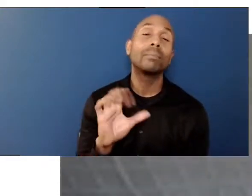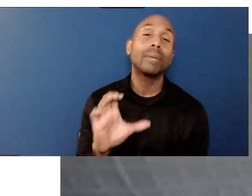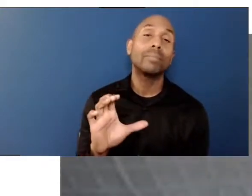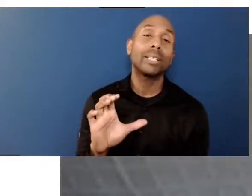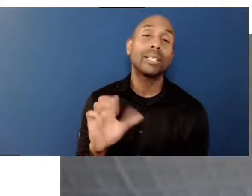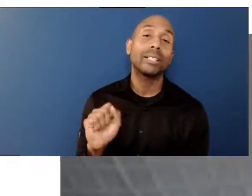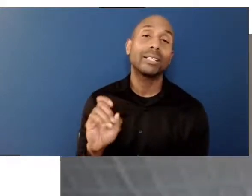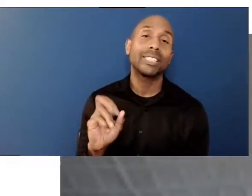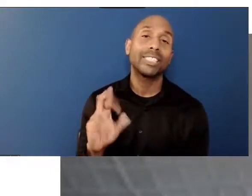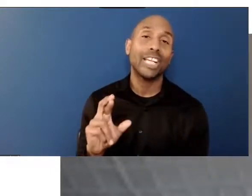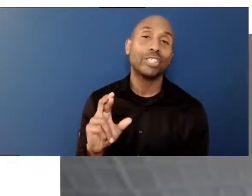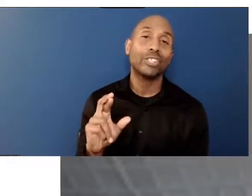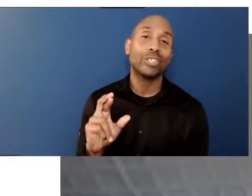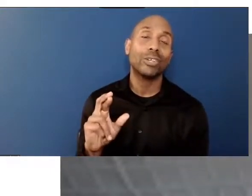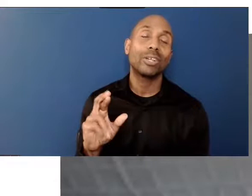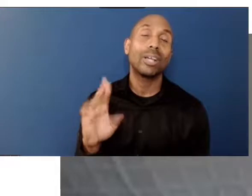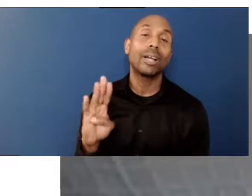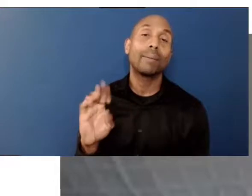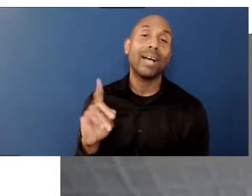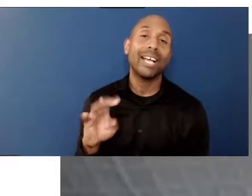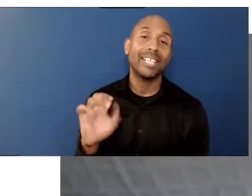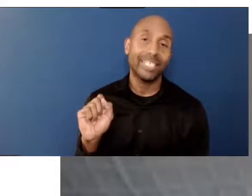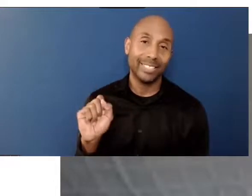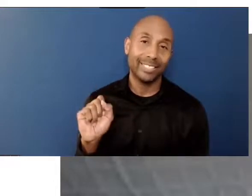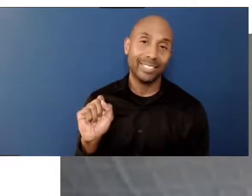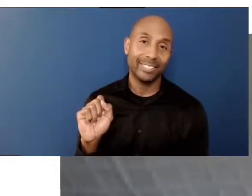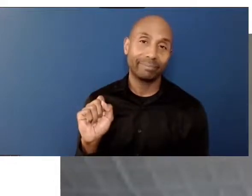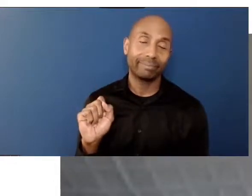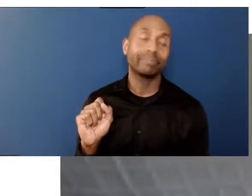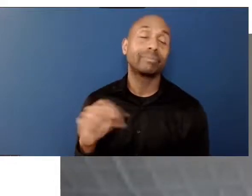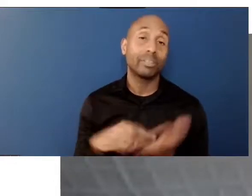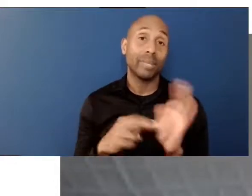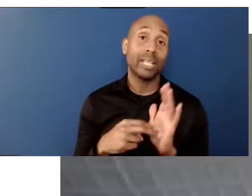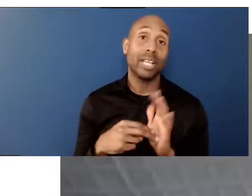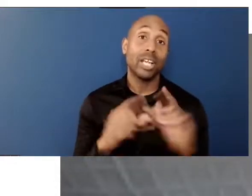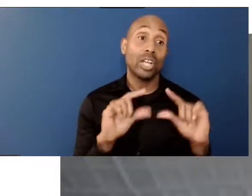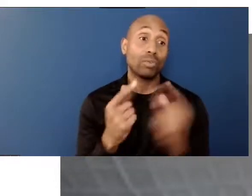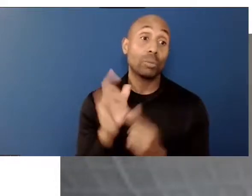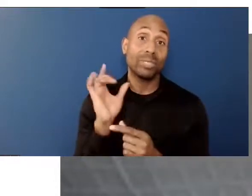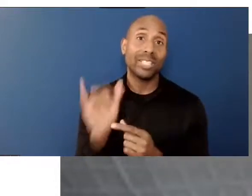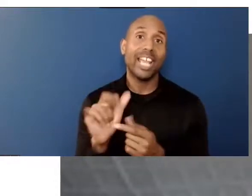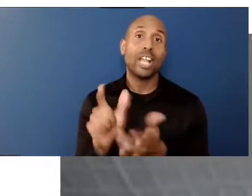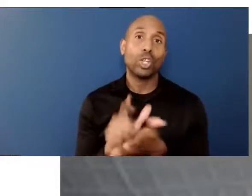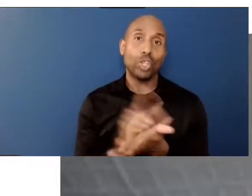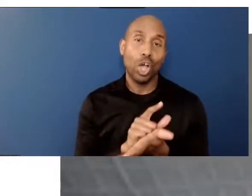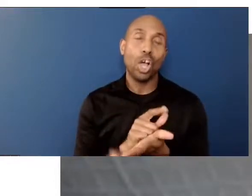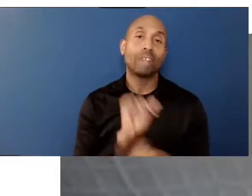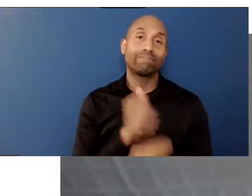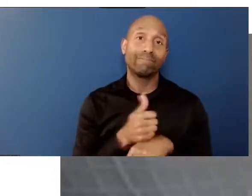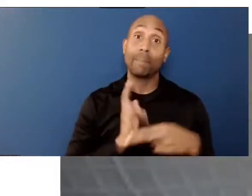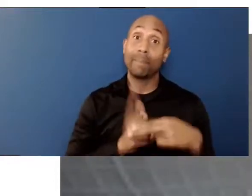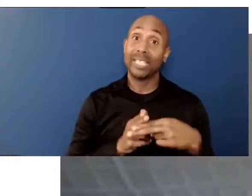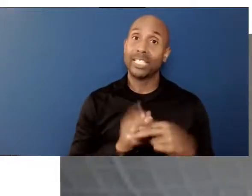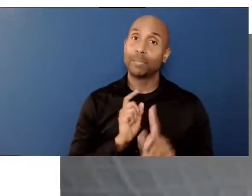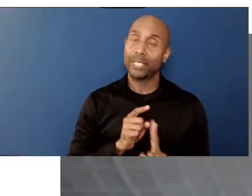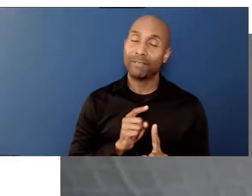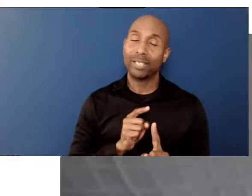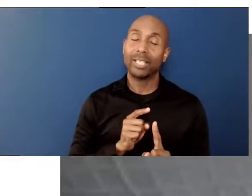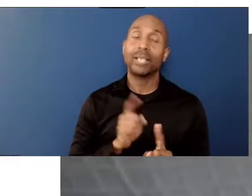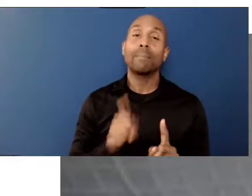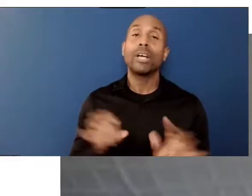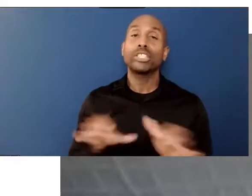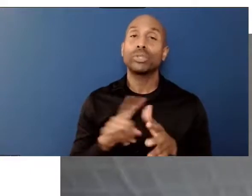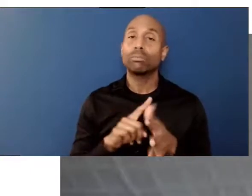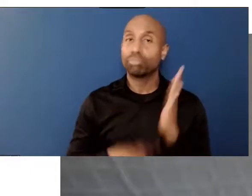Yeah, very exciting work. I was actually speaking with the South Shore group very recently, and